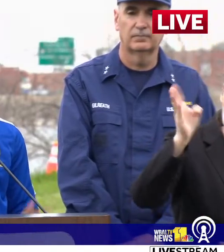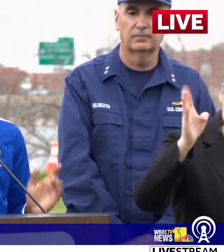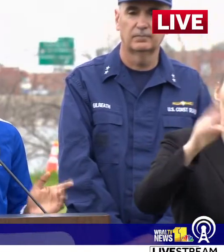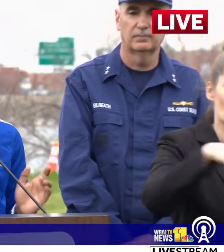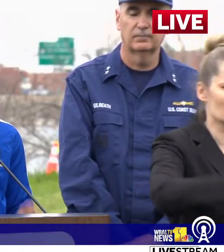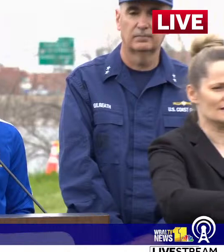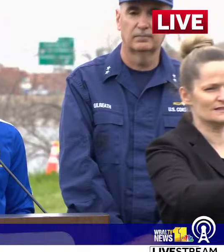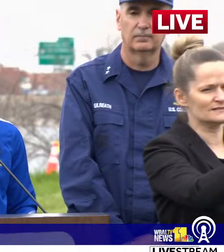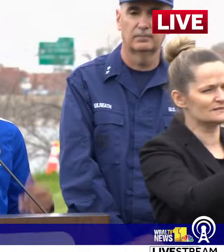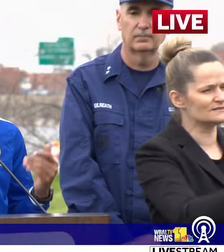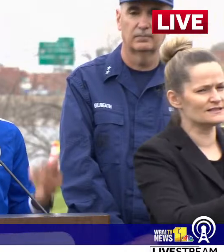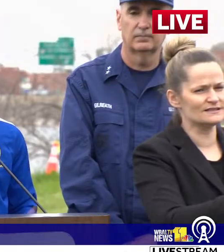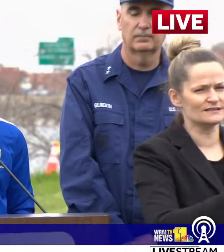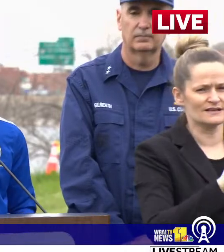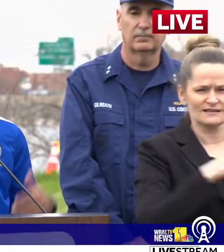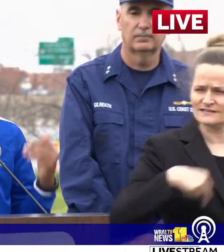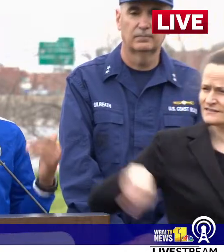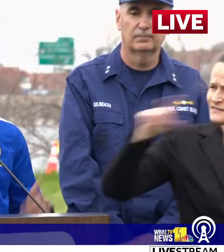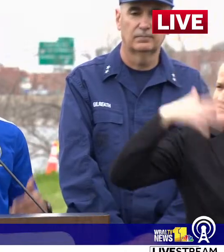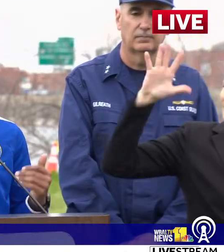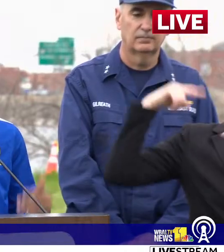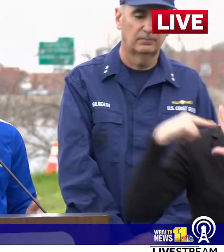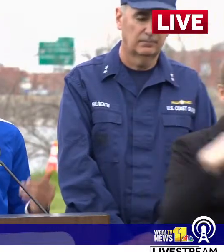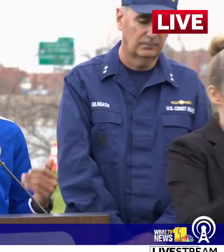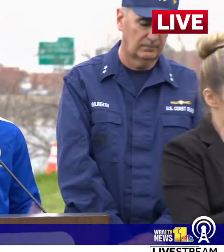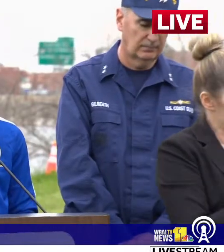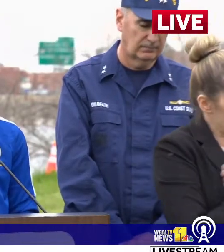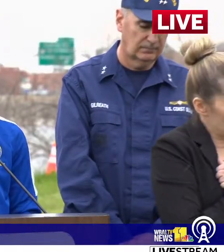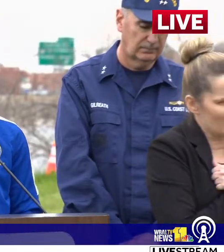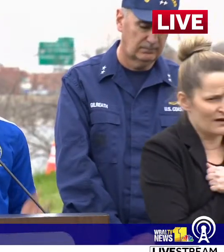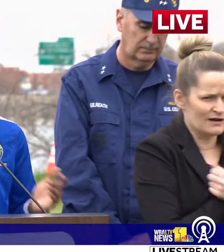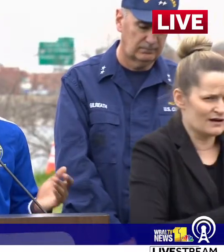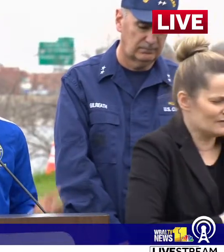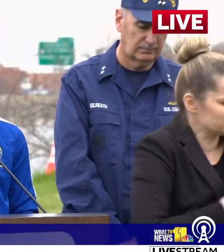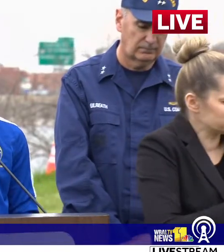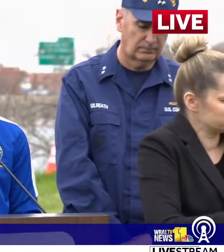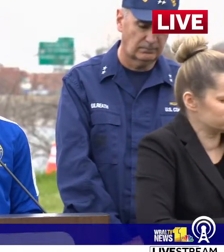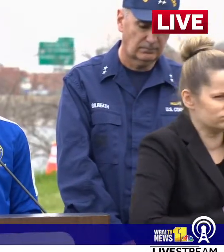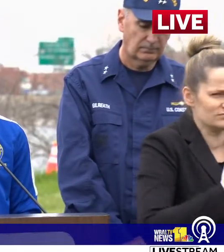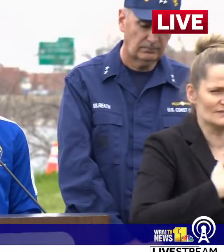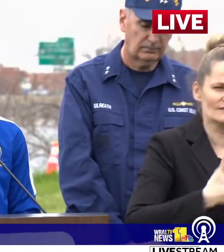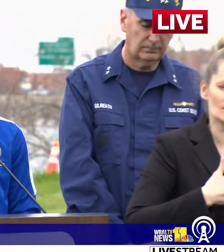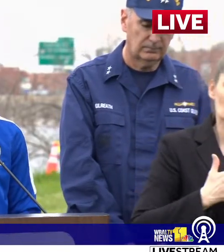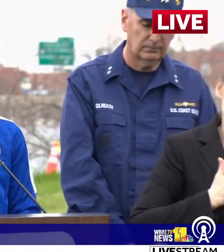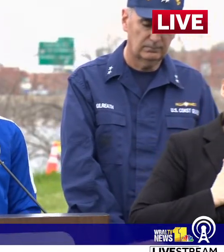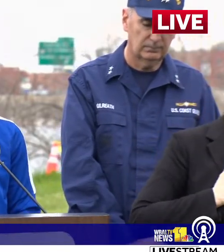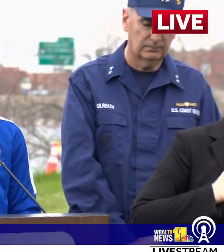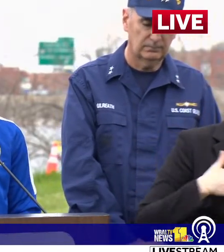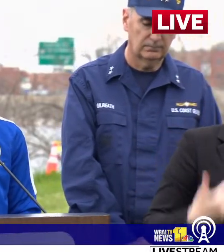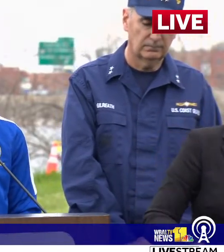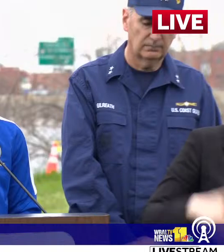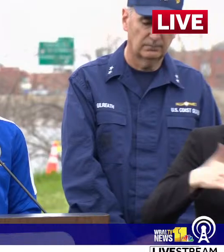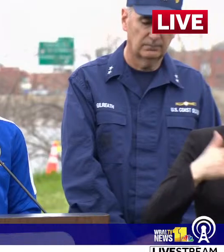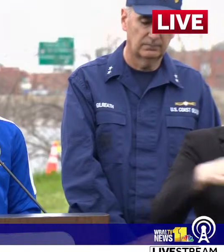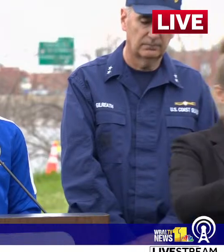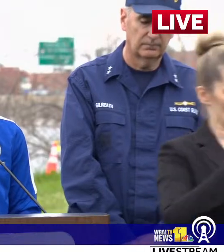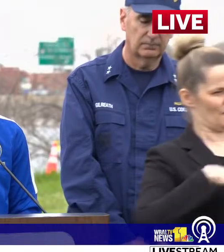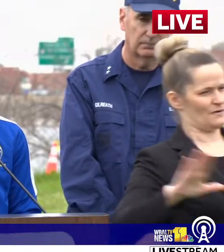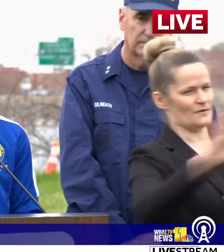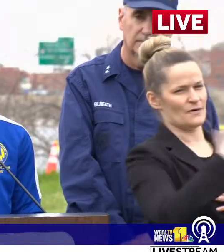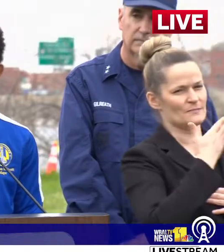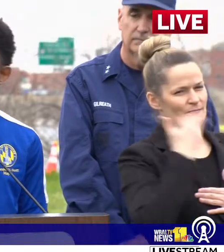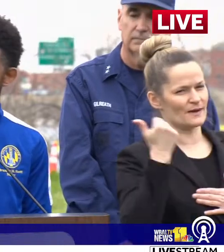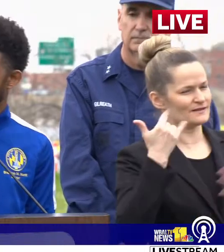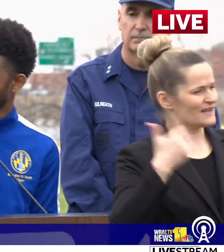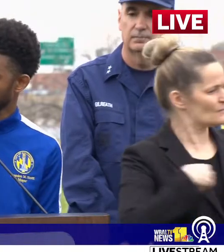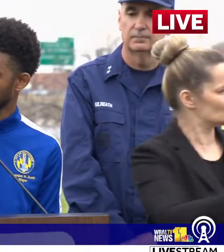been breathtaking and showcases the best that we have to offer. And you're showing of the world what Baltimore means